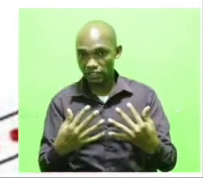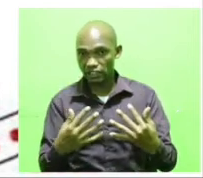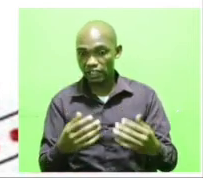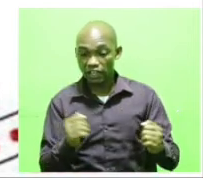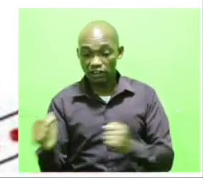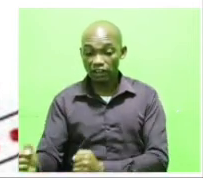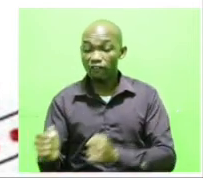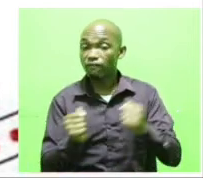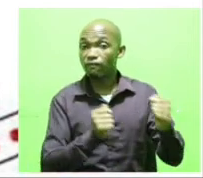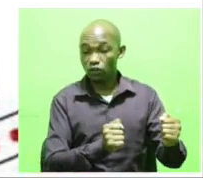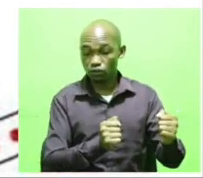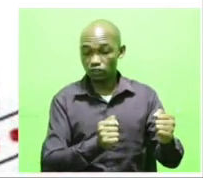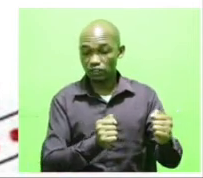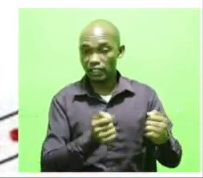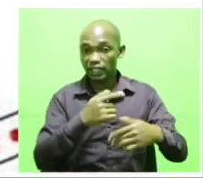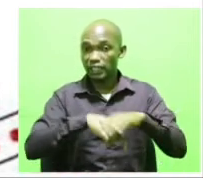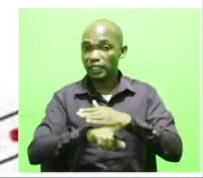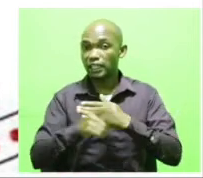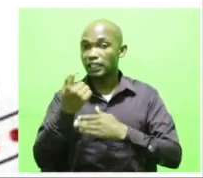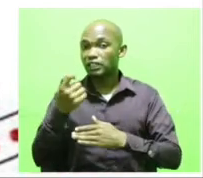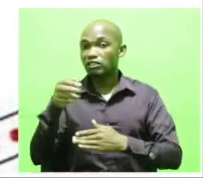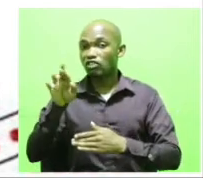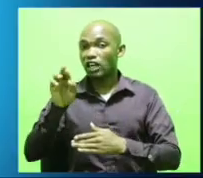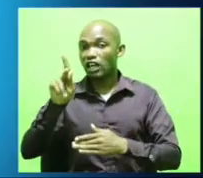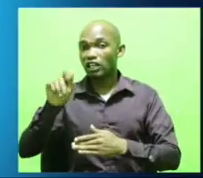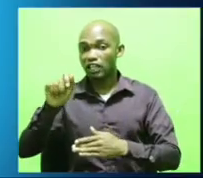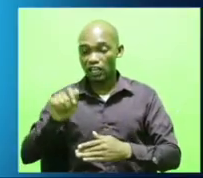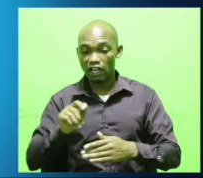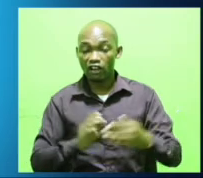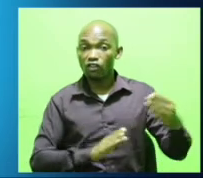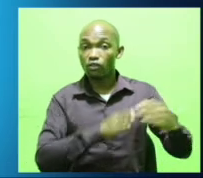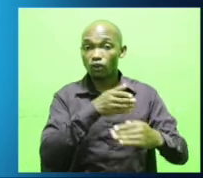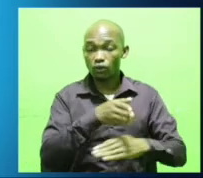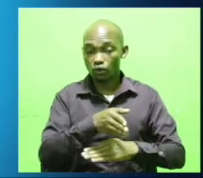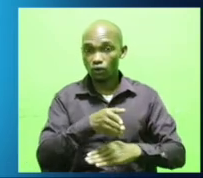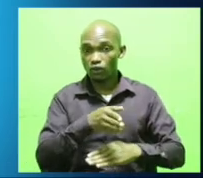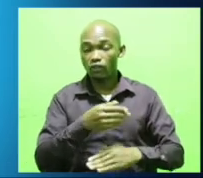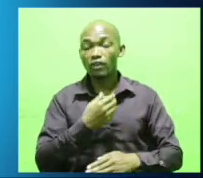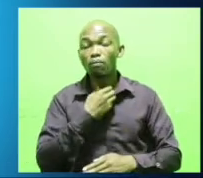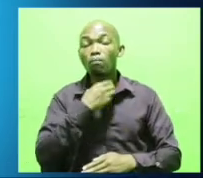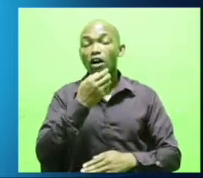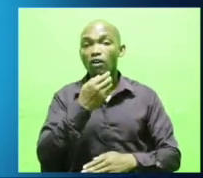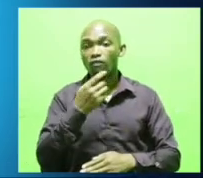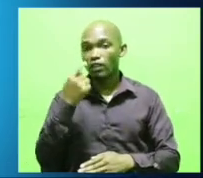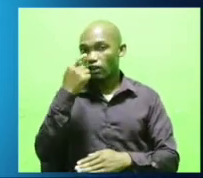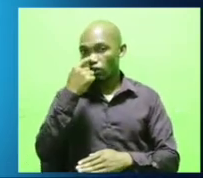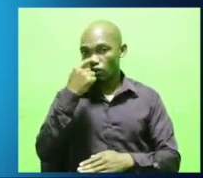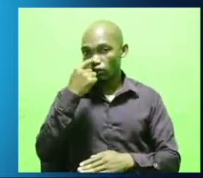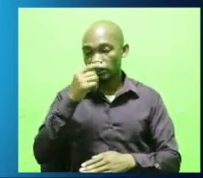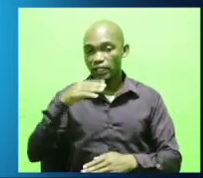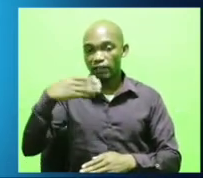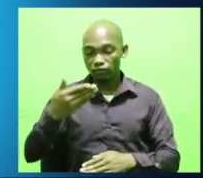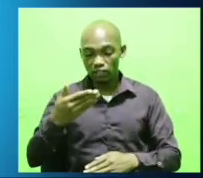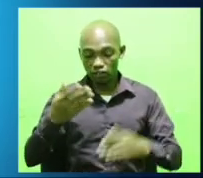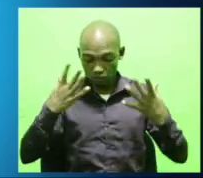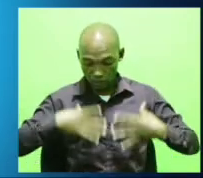mouth and finally outside our bodies. Remember that the diffusion will not take